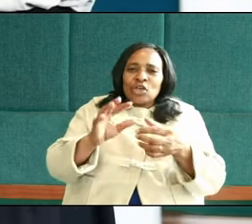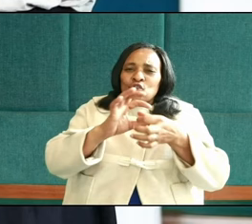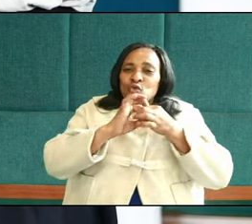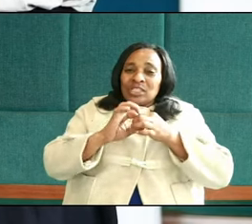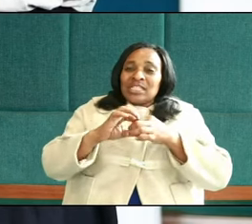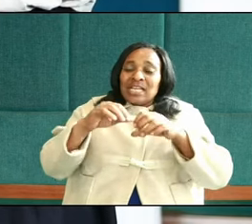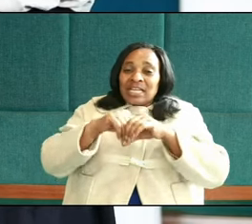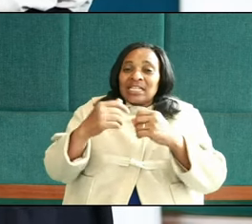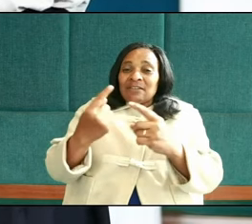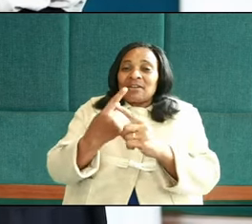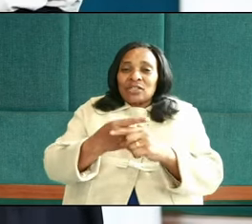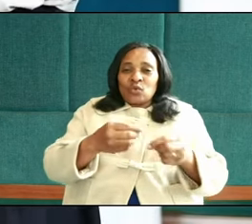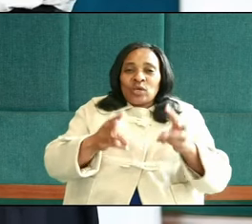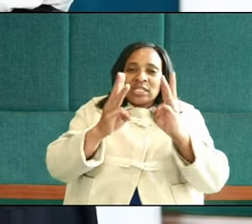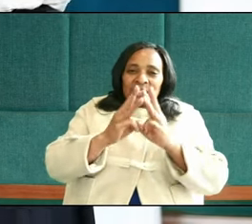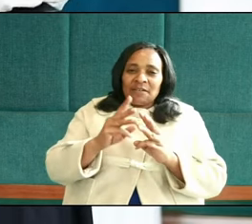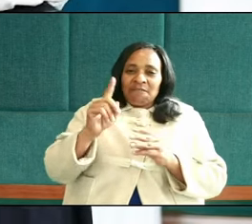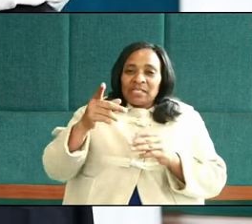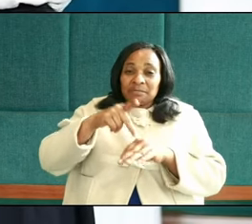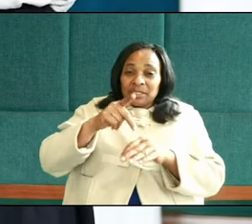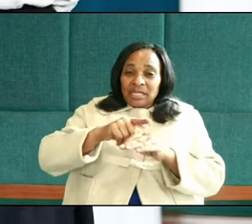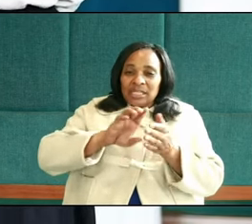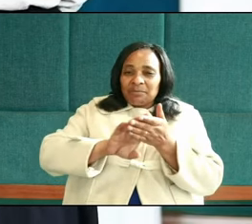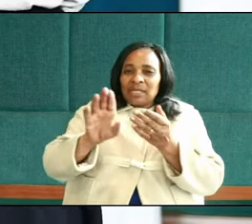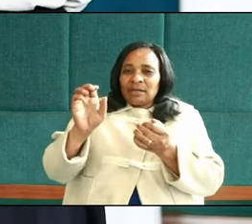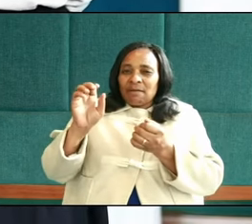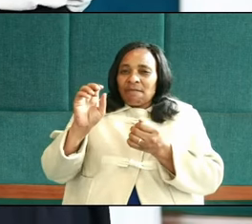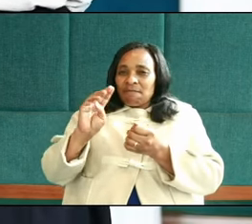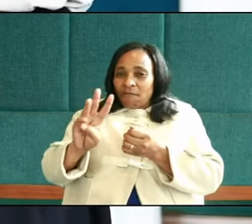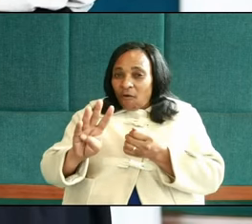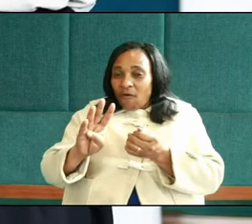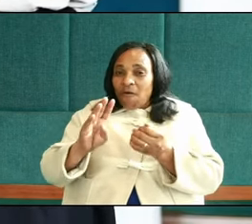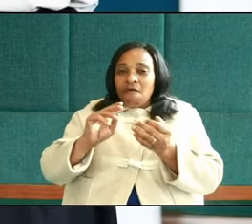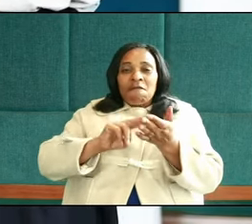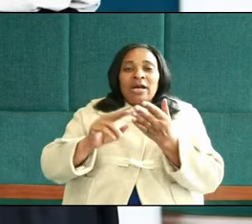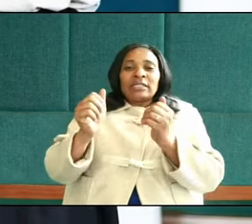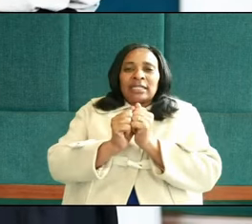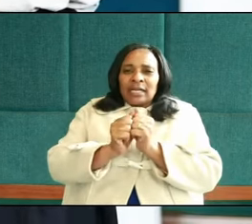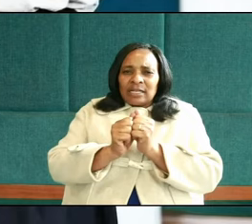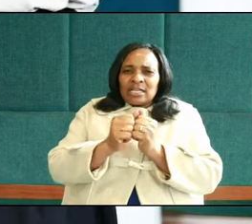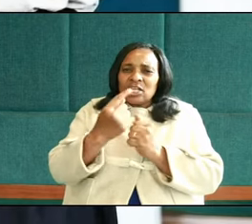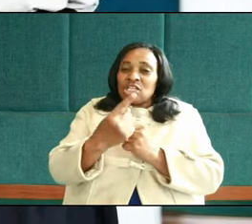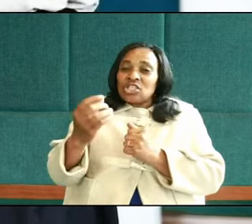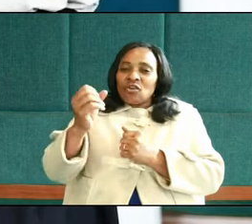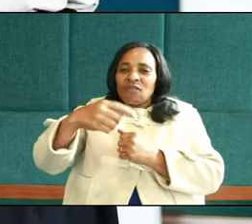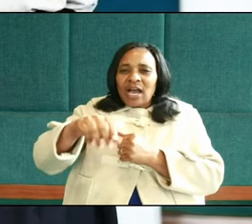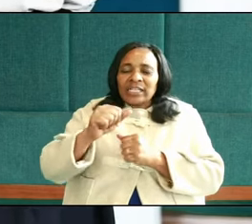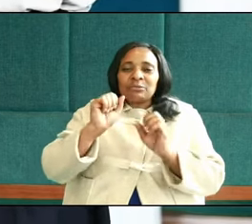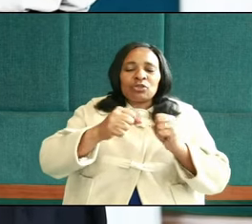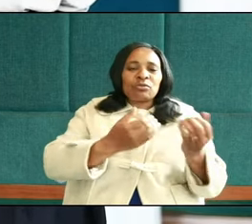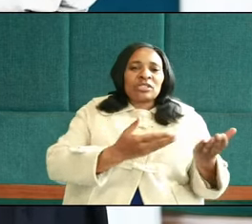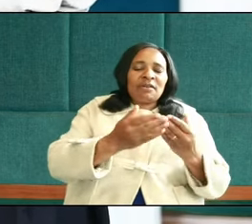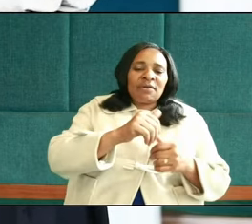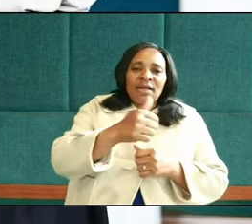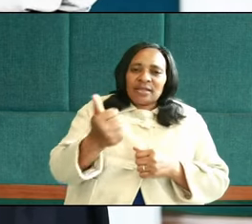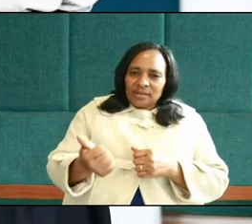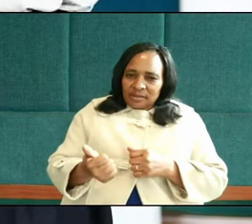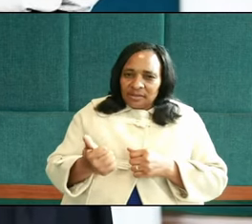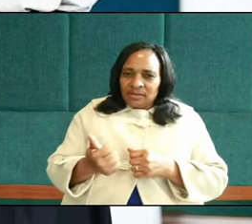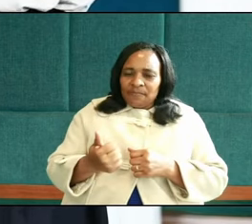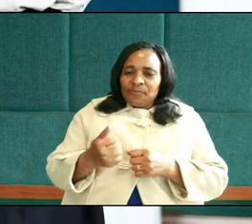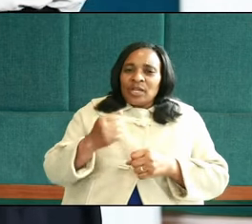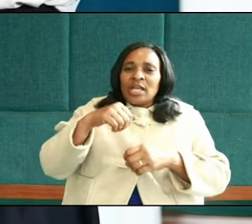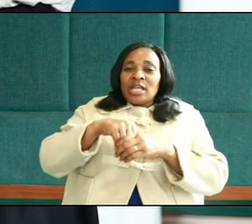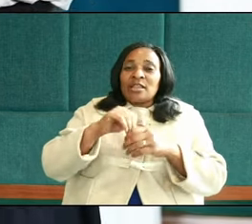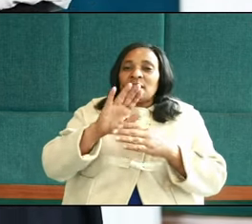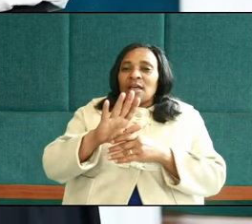1 Peter chapter 4, verse 10 says, each one of us should use our gifts to serve others as faithful stewards for the